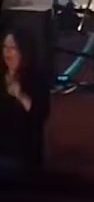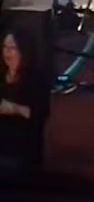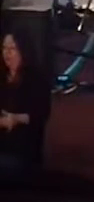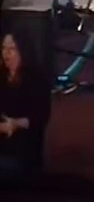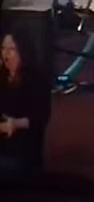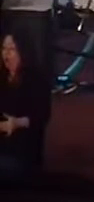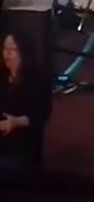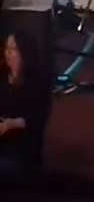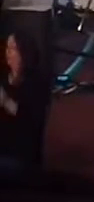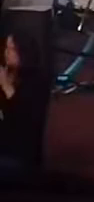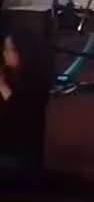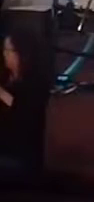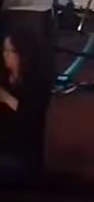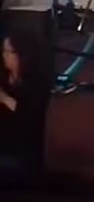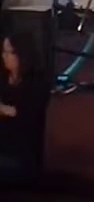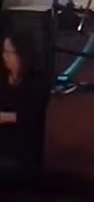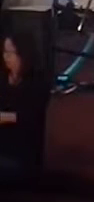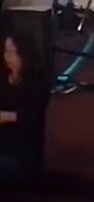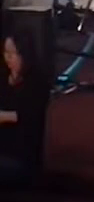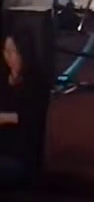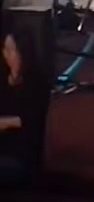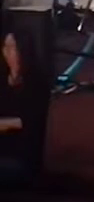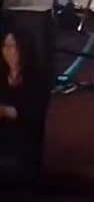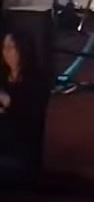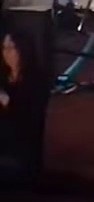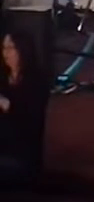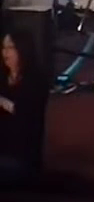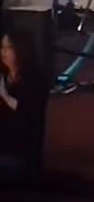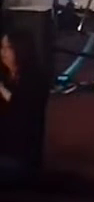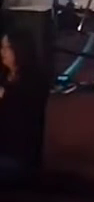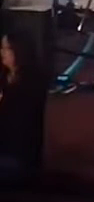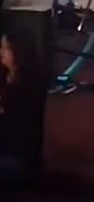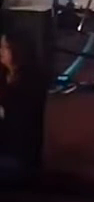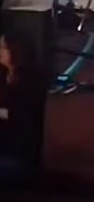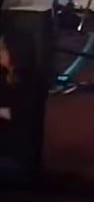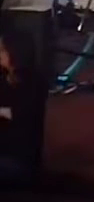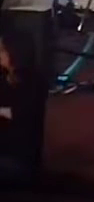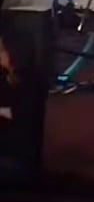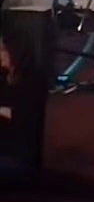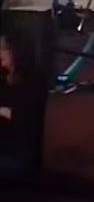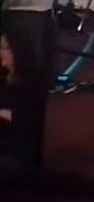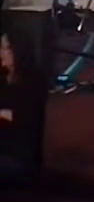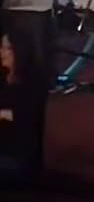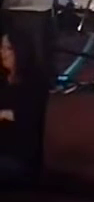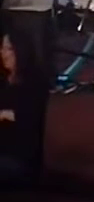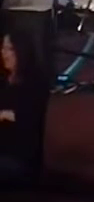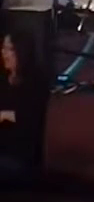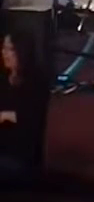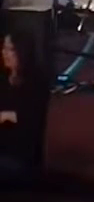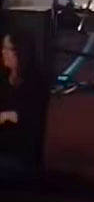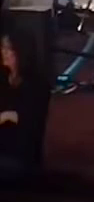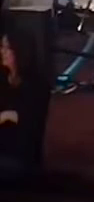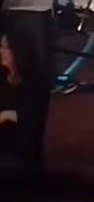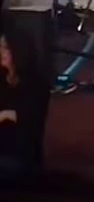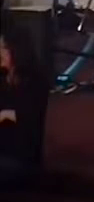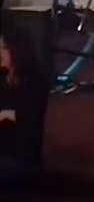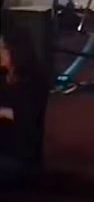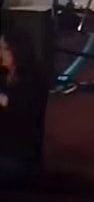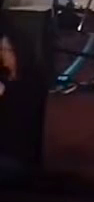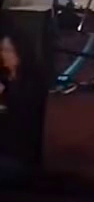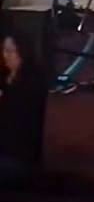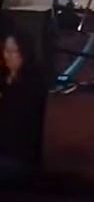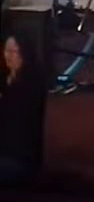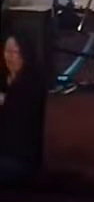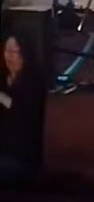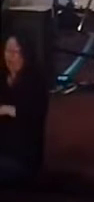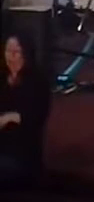garbage management, and the garbage had already been taken to the dump, and there were over 9 tons of trash. 9 tons of trash.